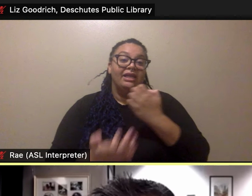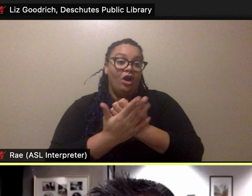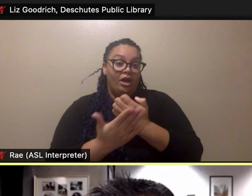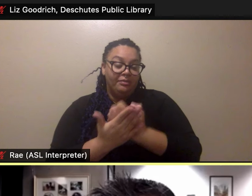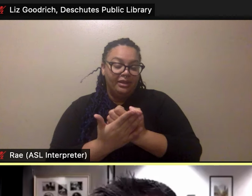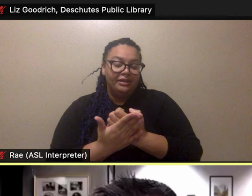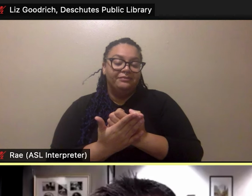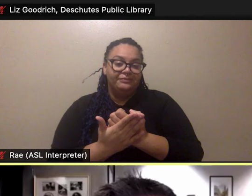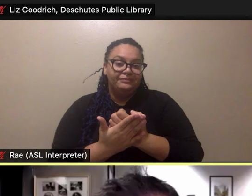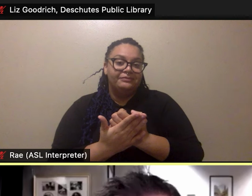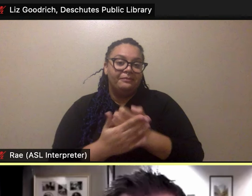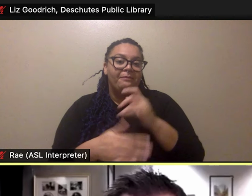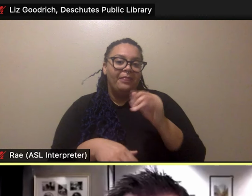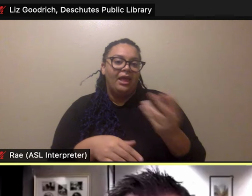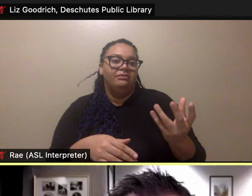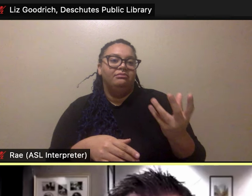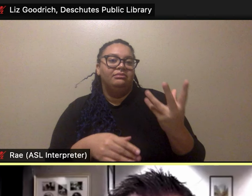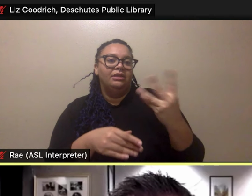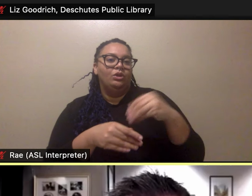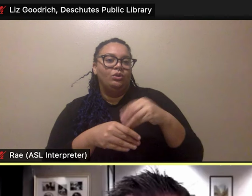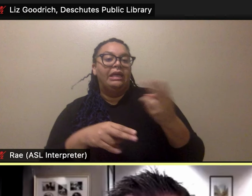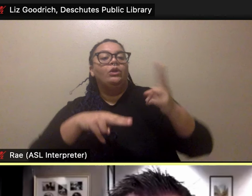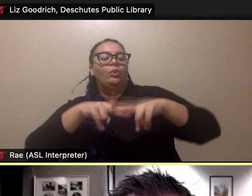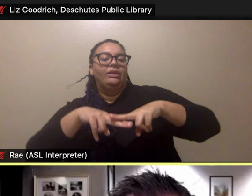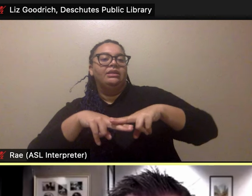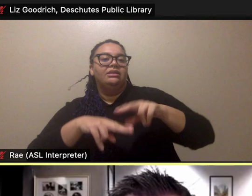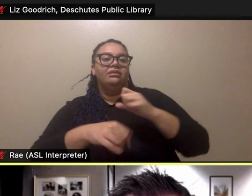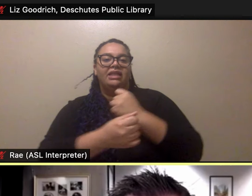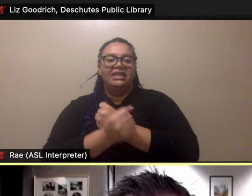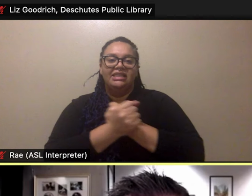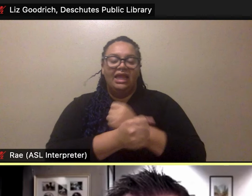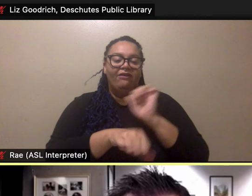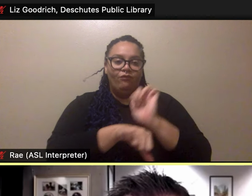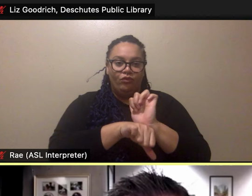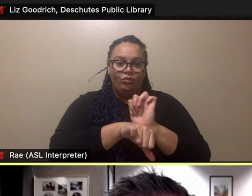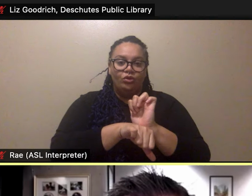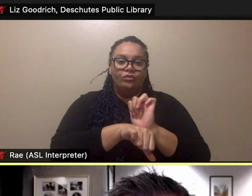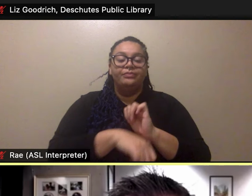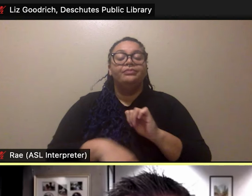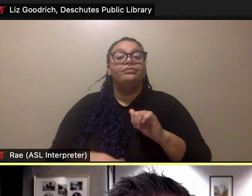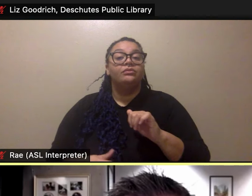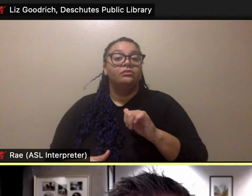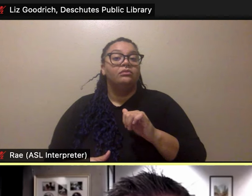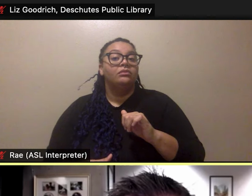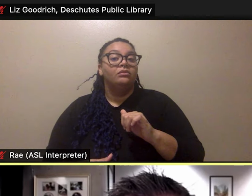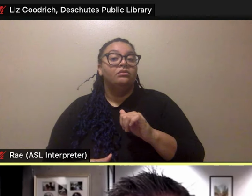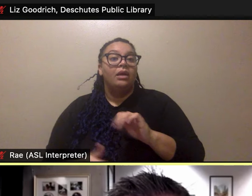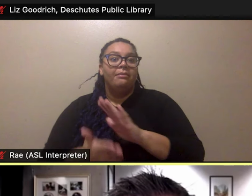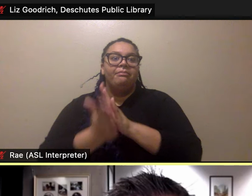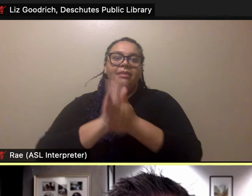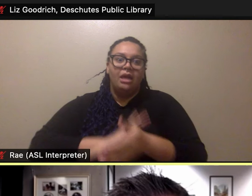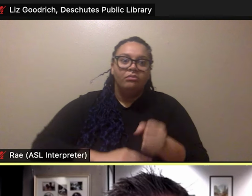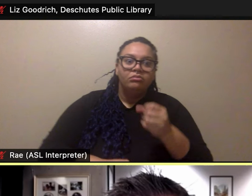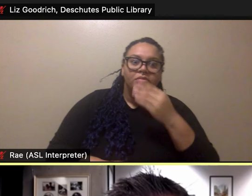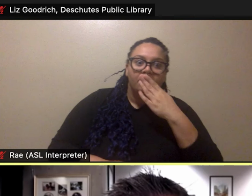and that just increased the slave labor to the point where cotton was so important by the